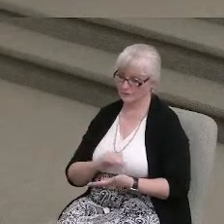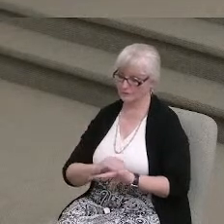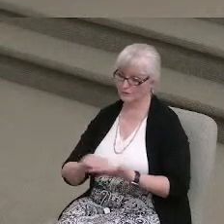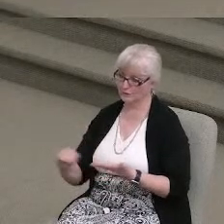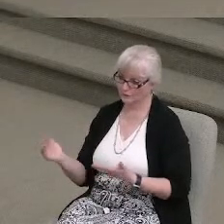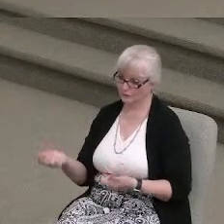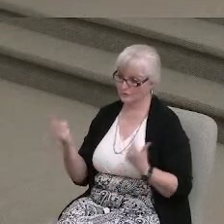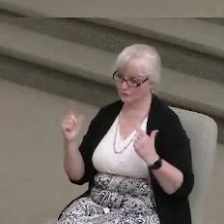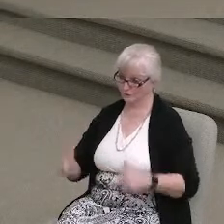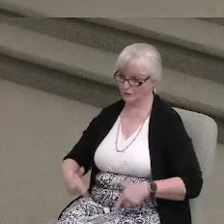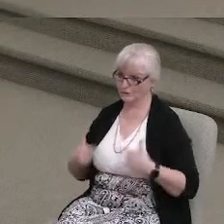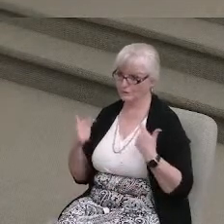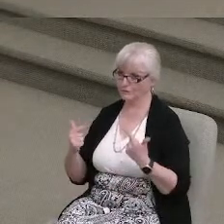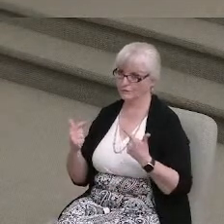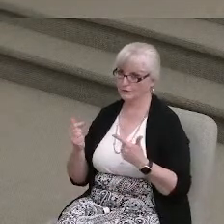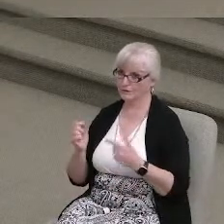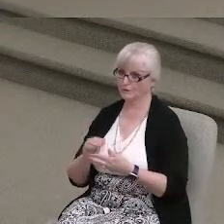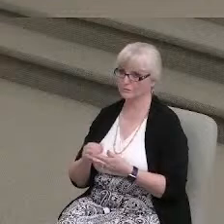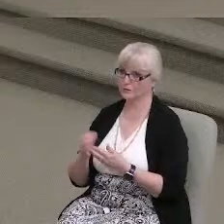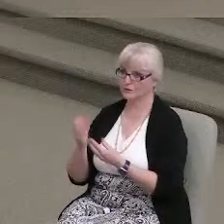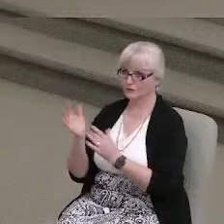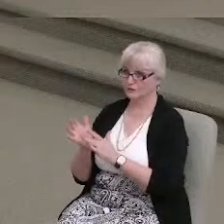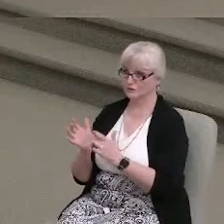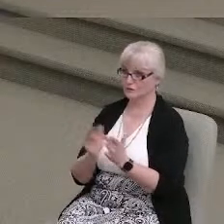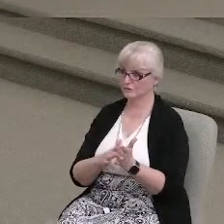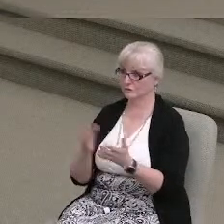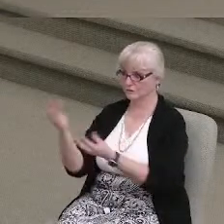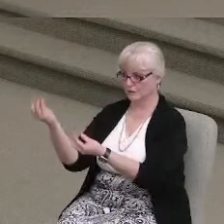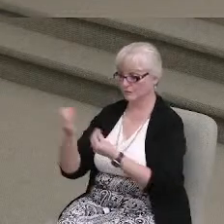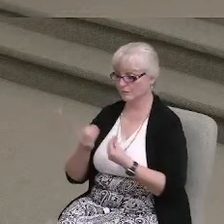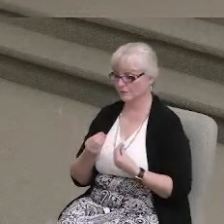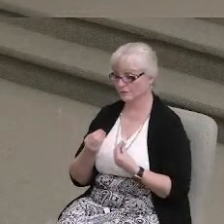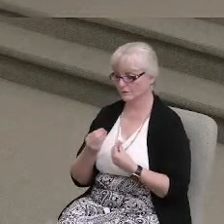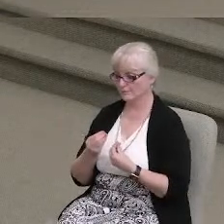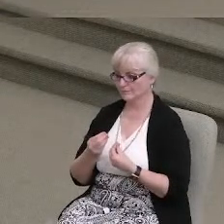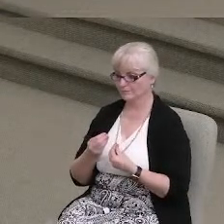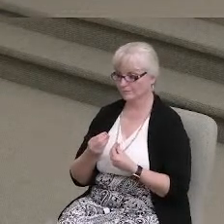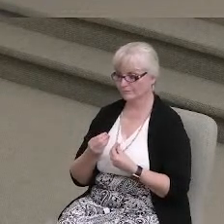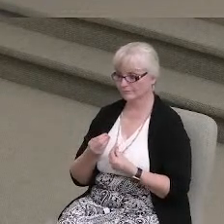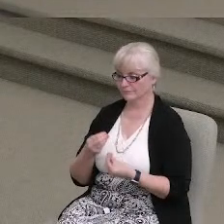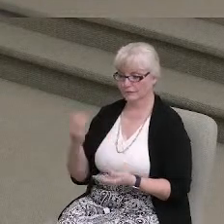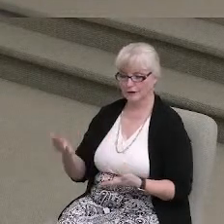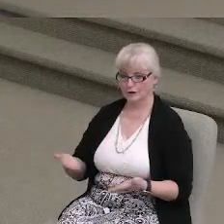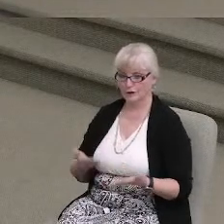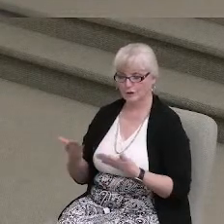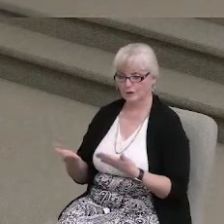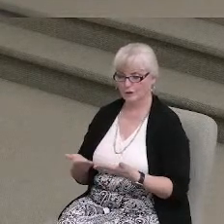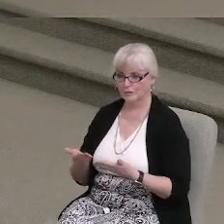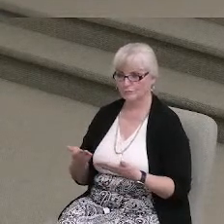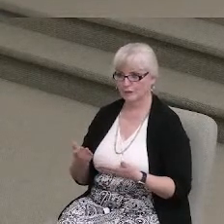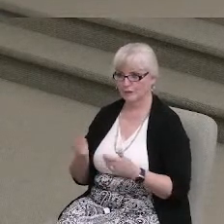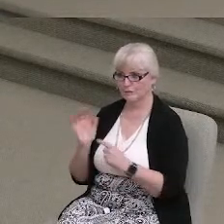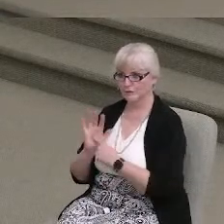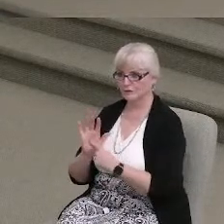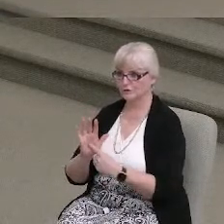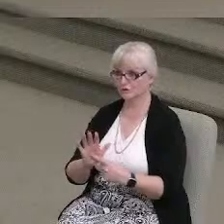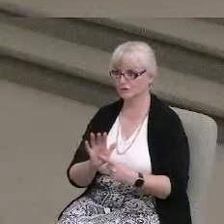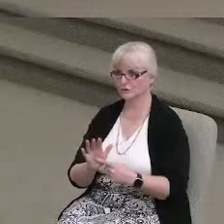Jesus Christ's resurrection. May the love we share today reflect the love that was so powerfully demonstrated for